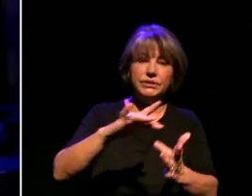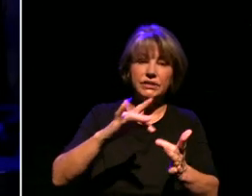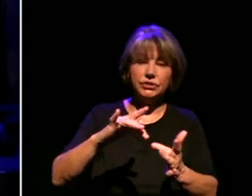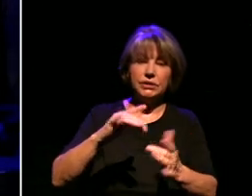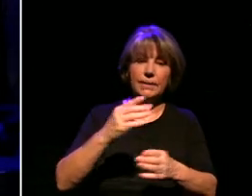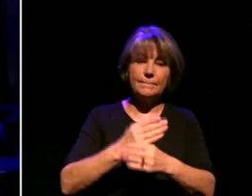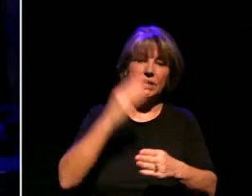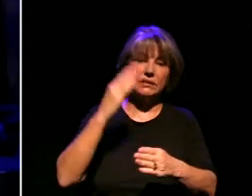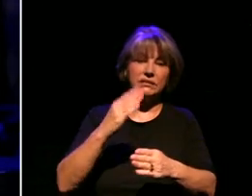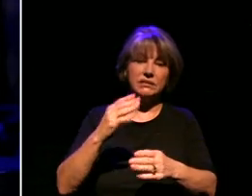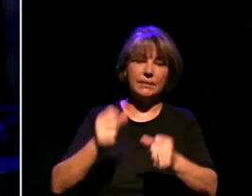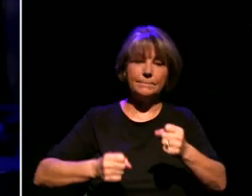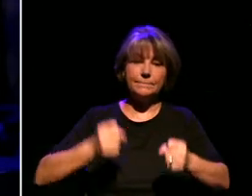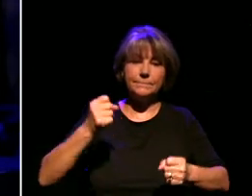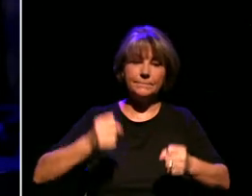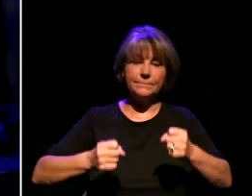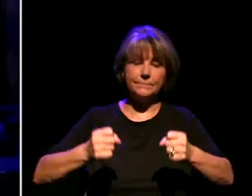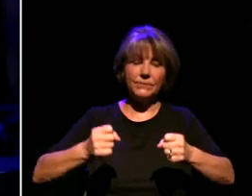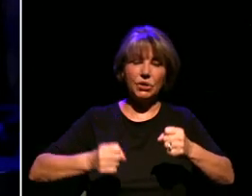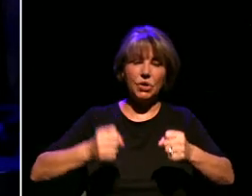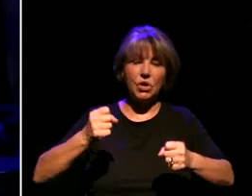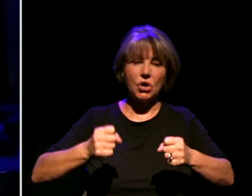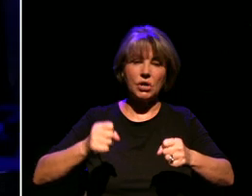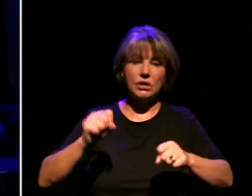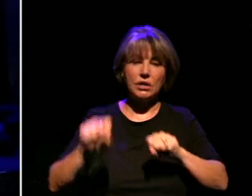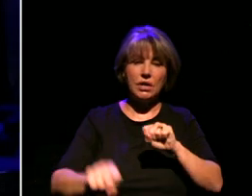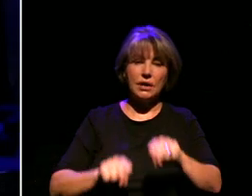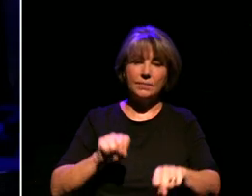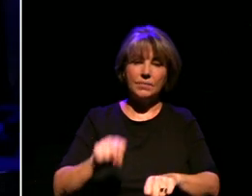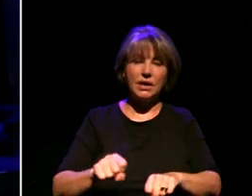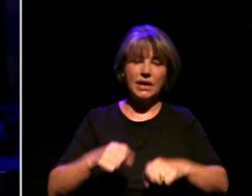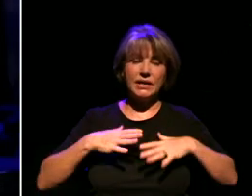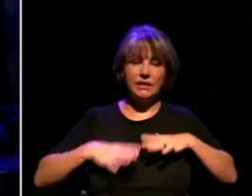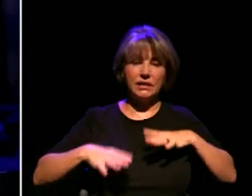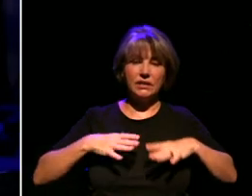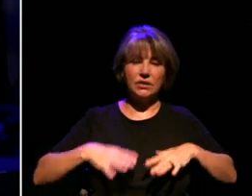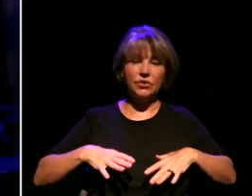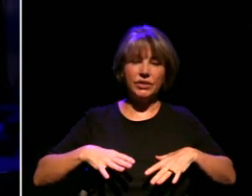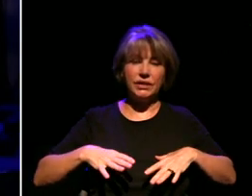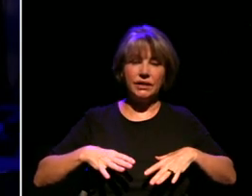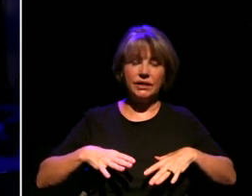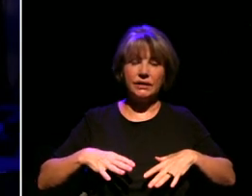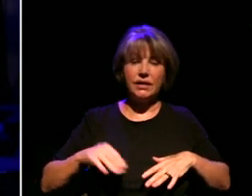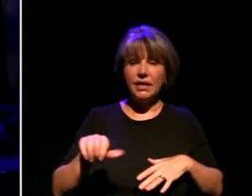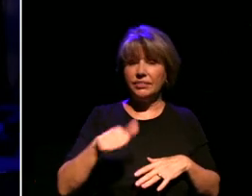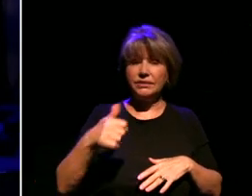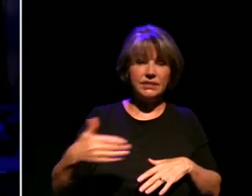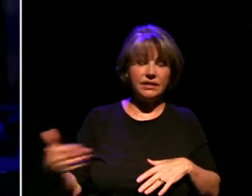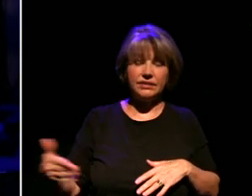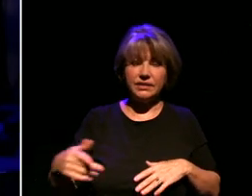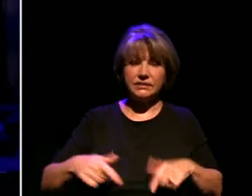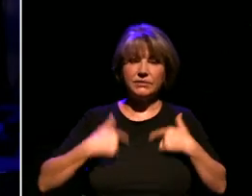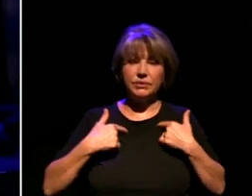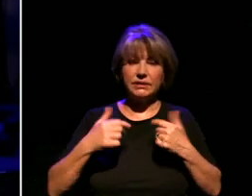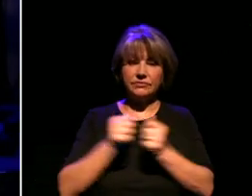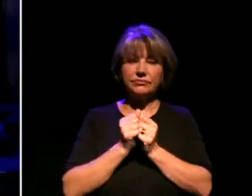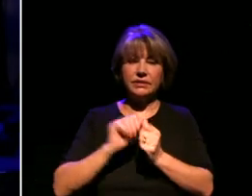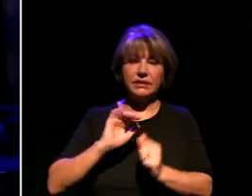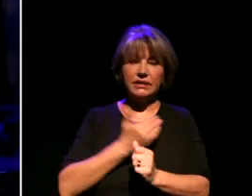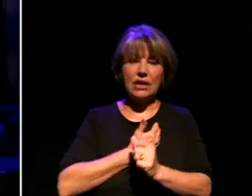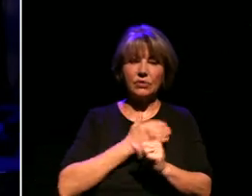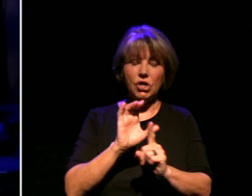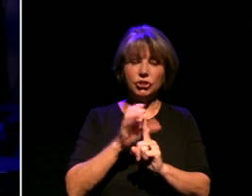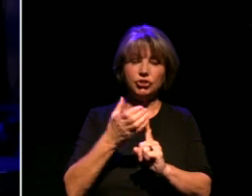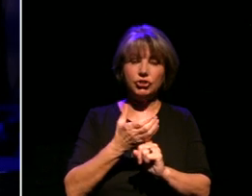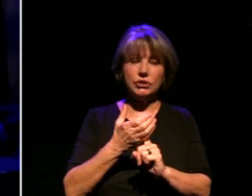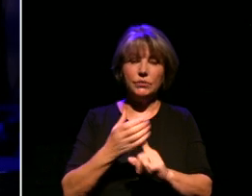car, clothing, the things that we'll wear. And then there's other things that we just live with in our culture. Like we live